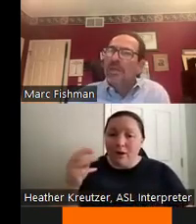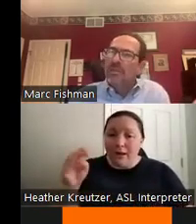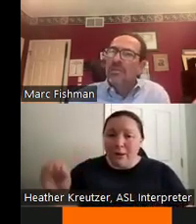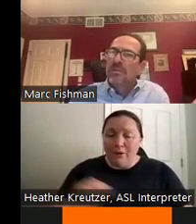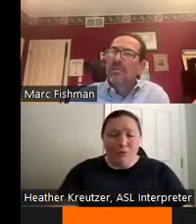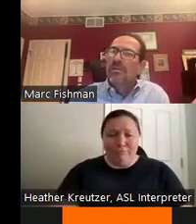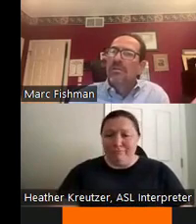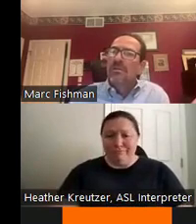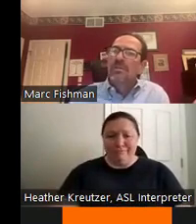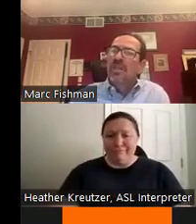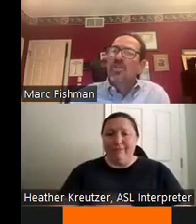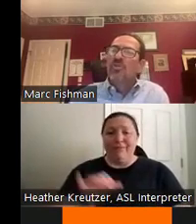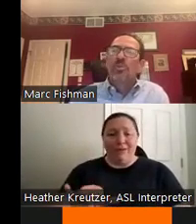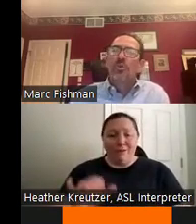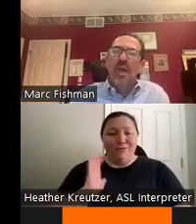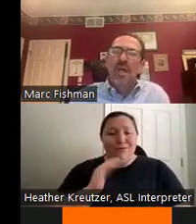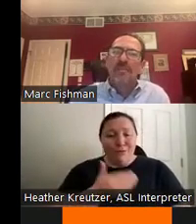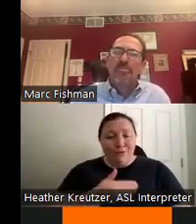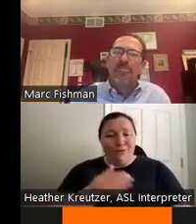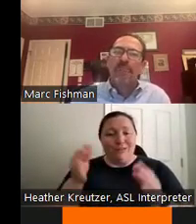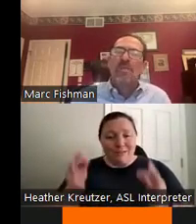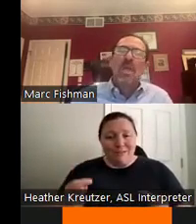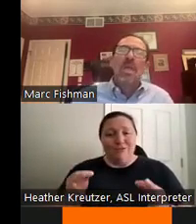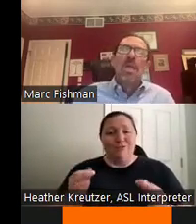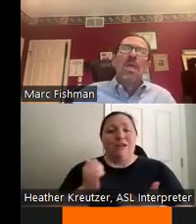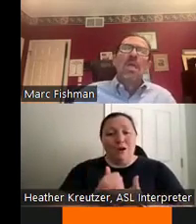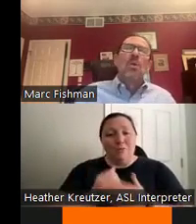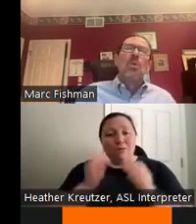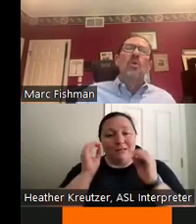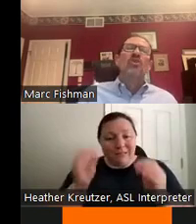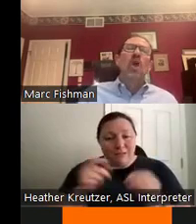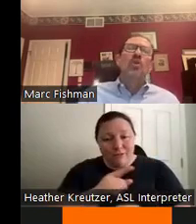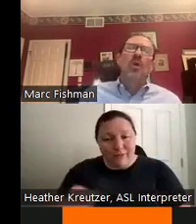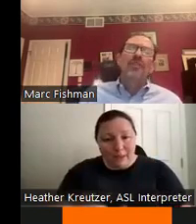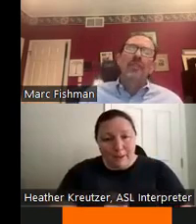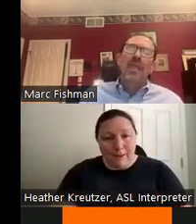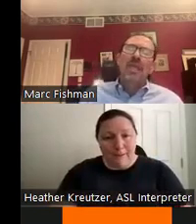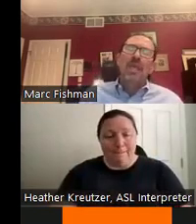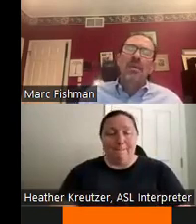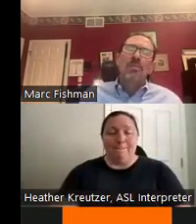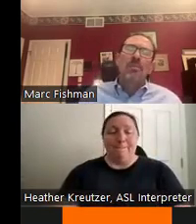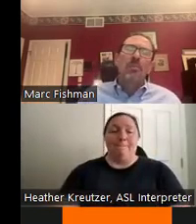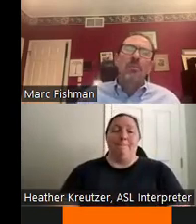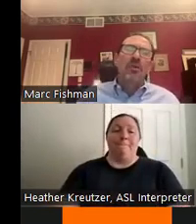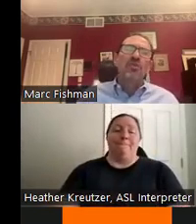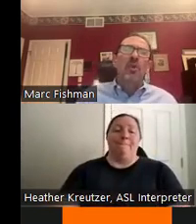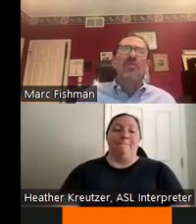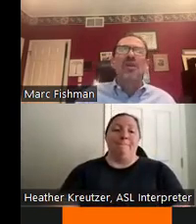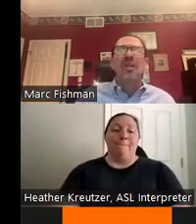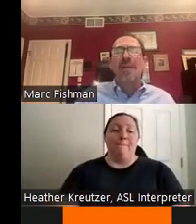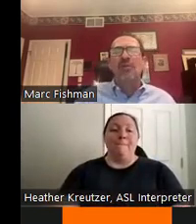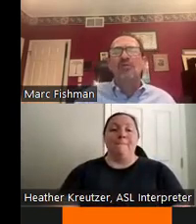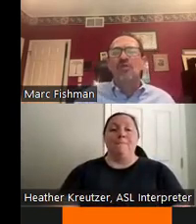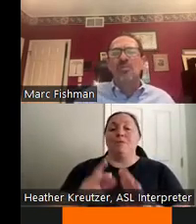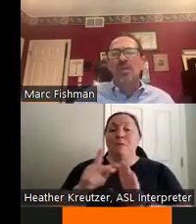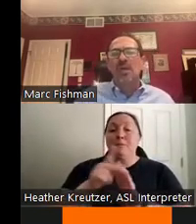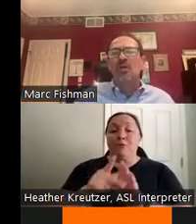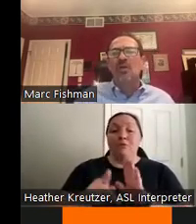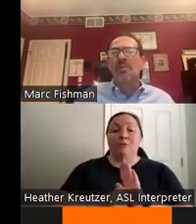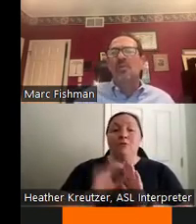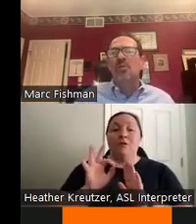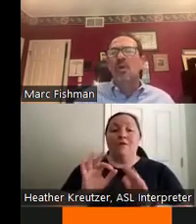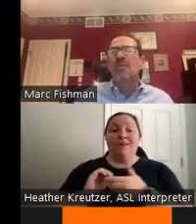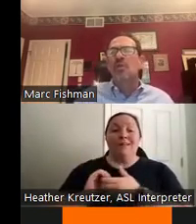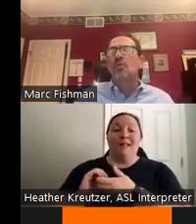That's up to us to teach and persuade. We start with the principle of a collaborative